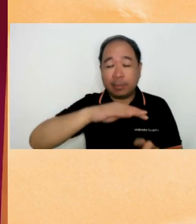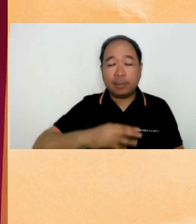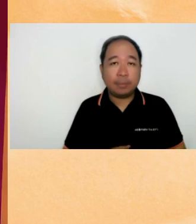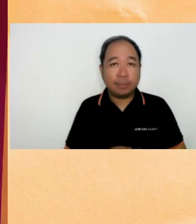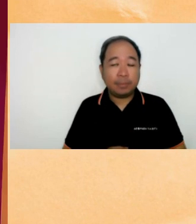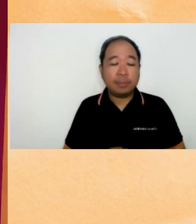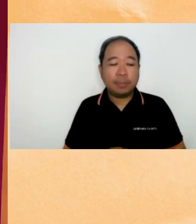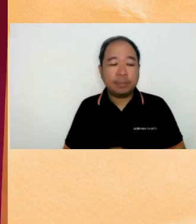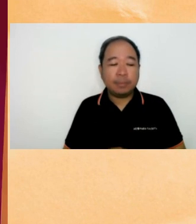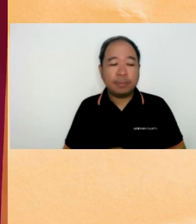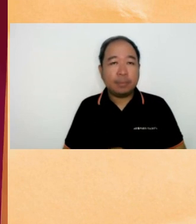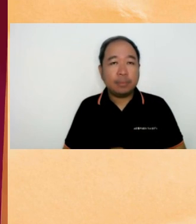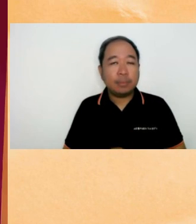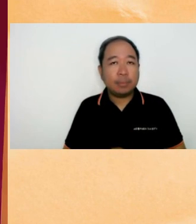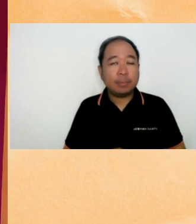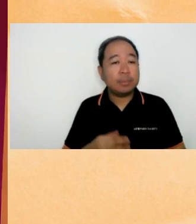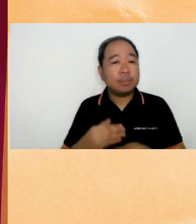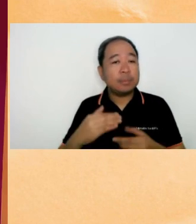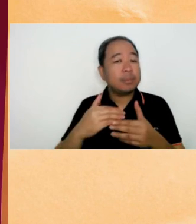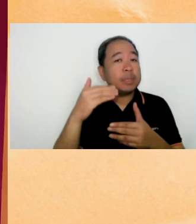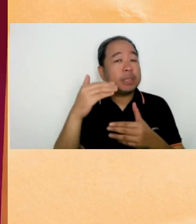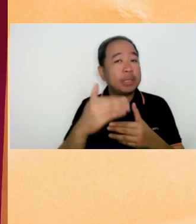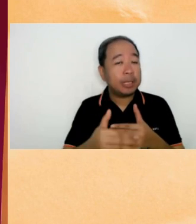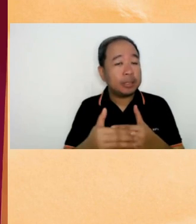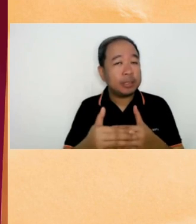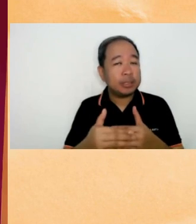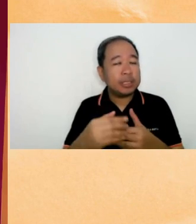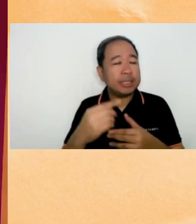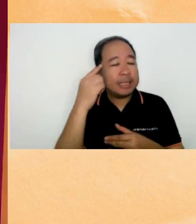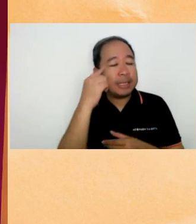Next, name 4 things you can touch.